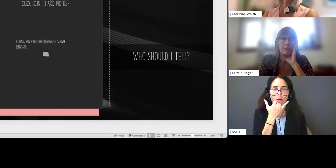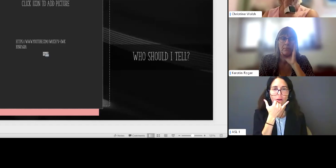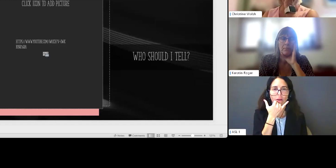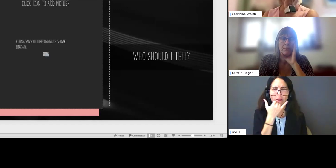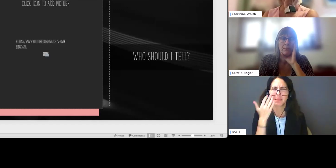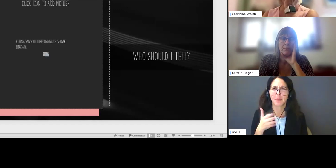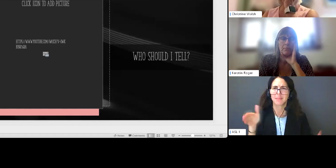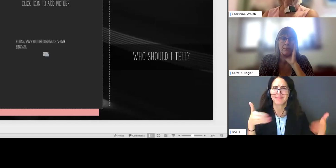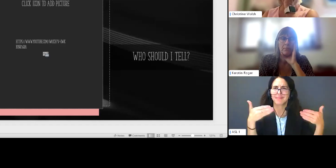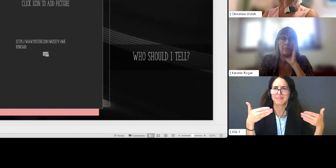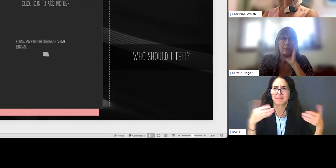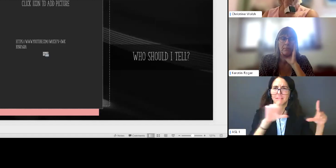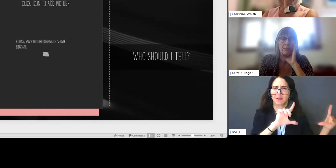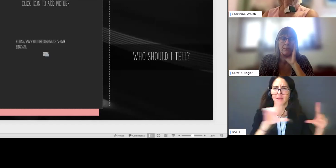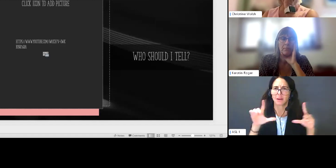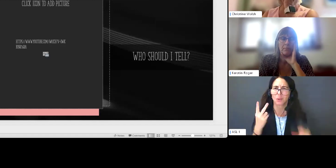screens?